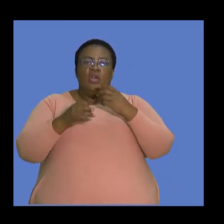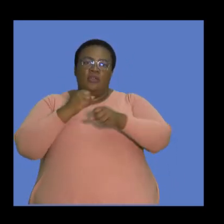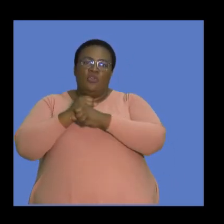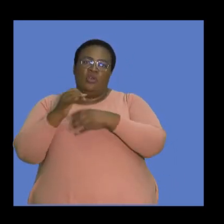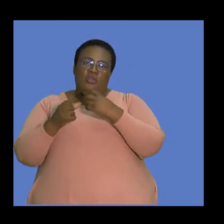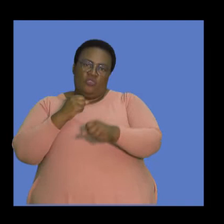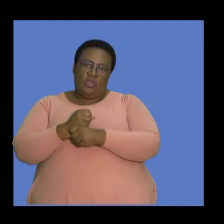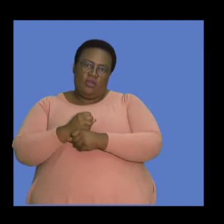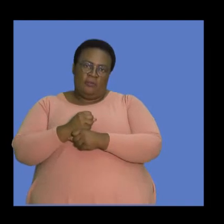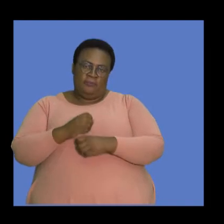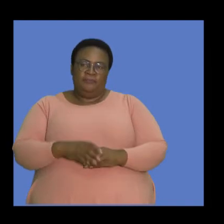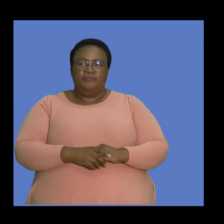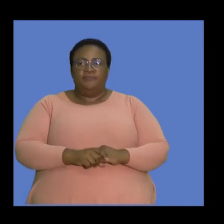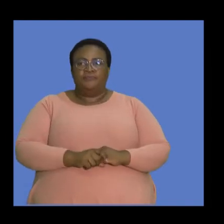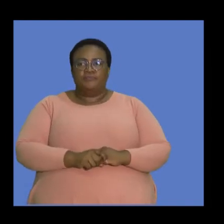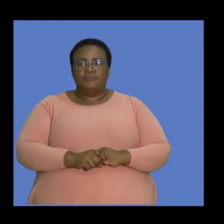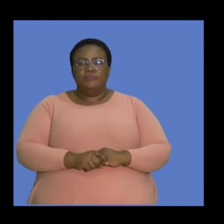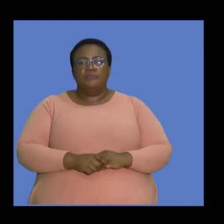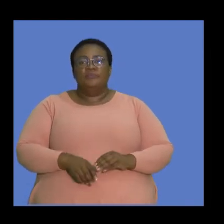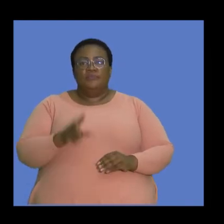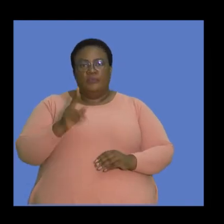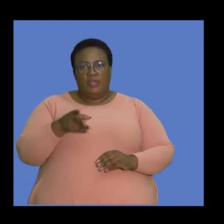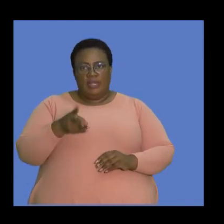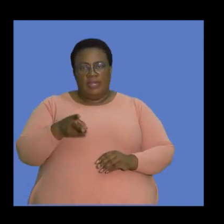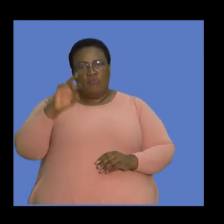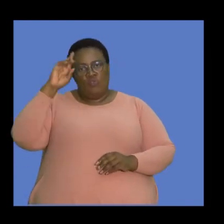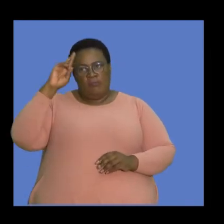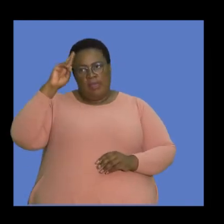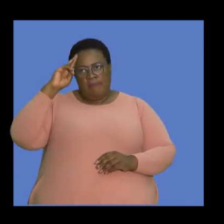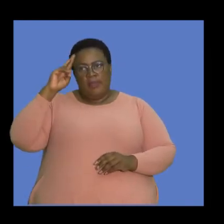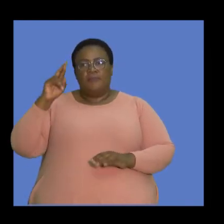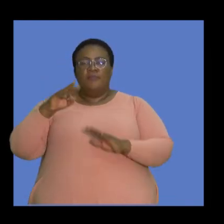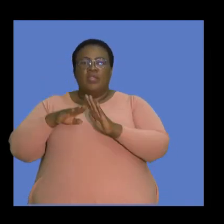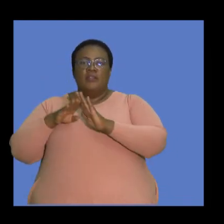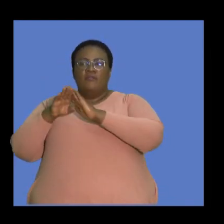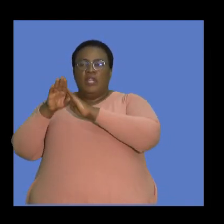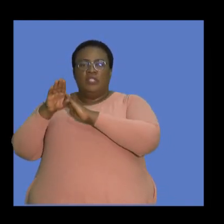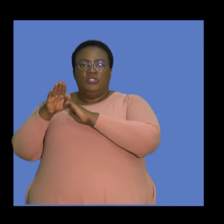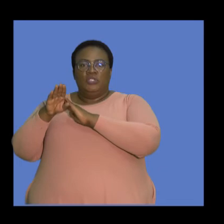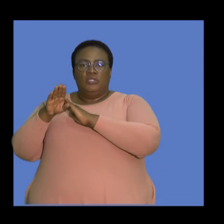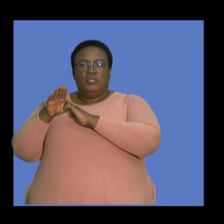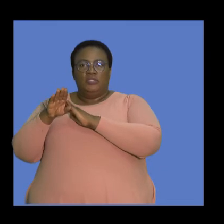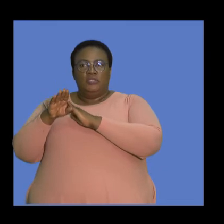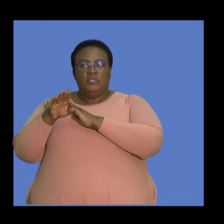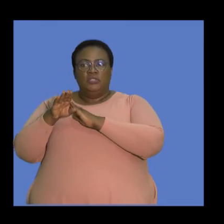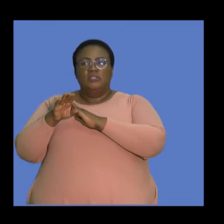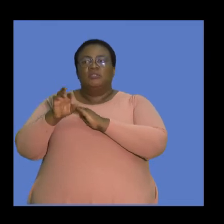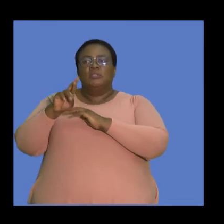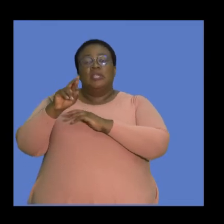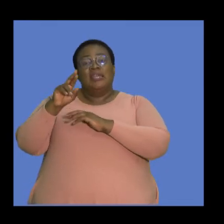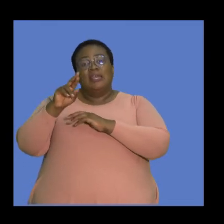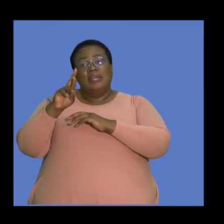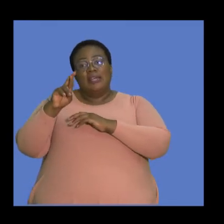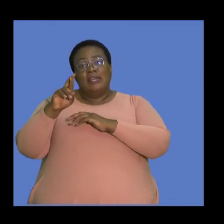it's compounded annually. Also, remember the concept of inflation was the rate